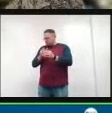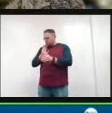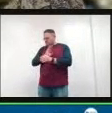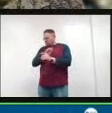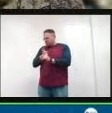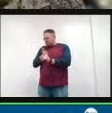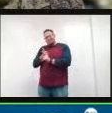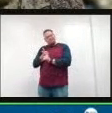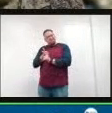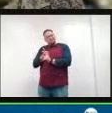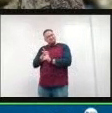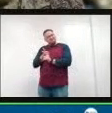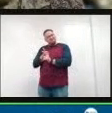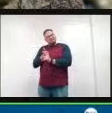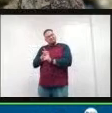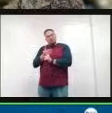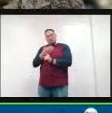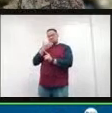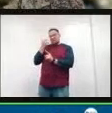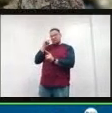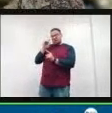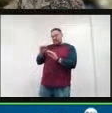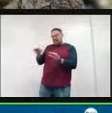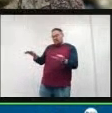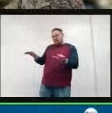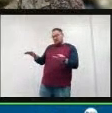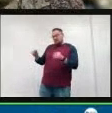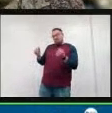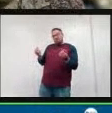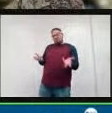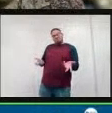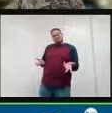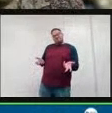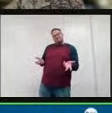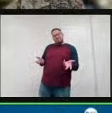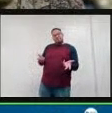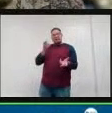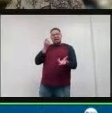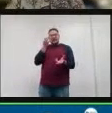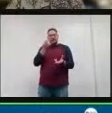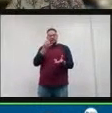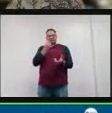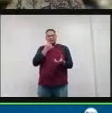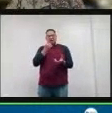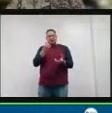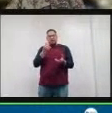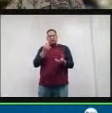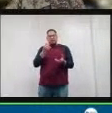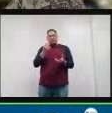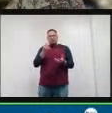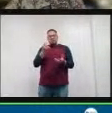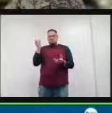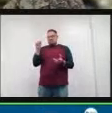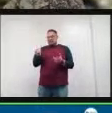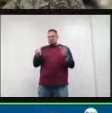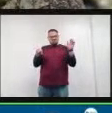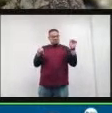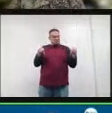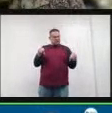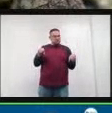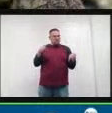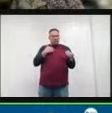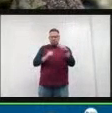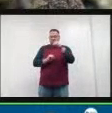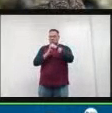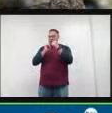And is this what's best for kids? And if you can answer both of those questions as yes, I'm supporting the